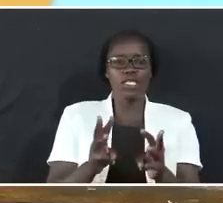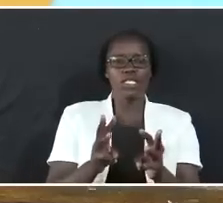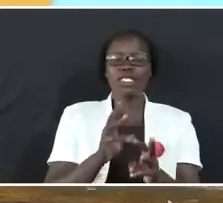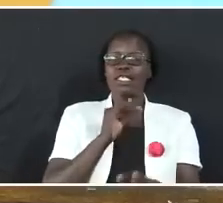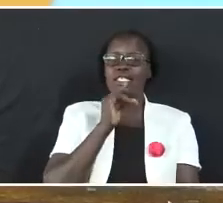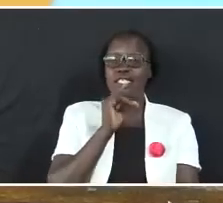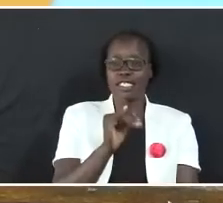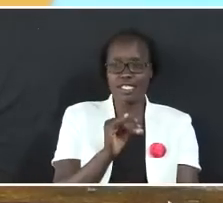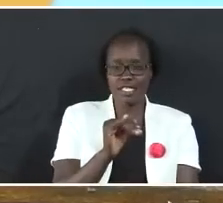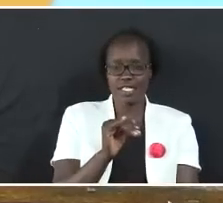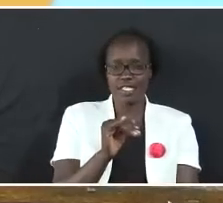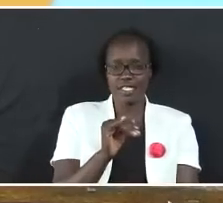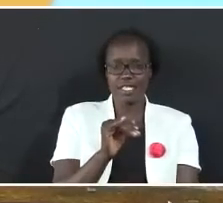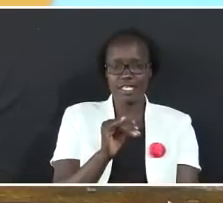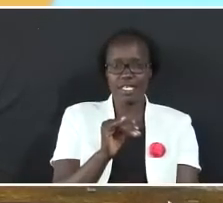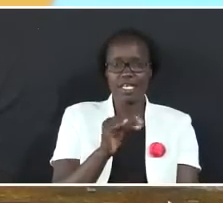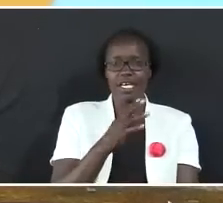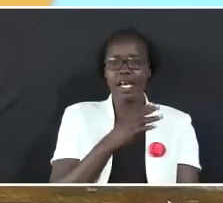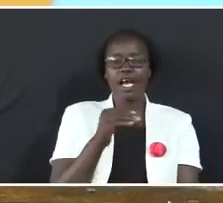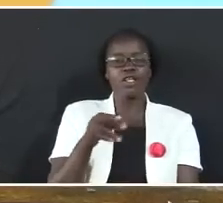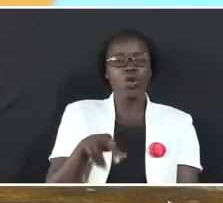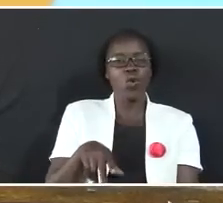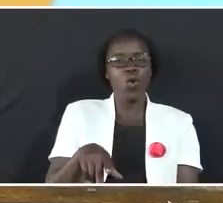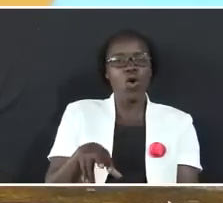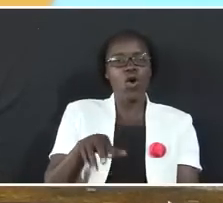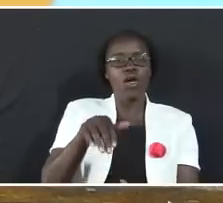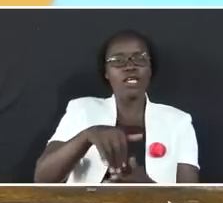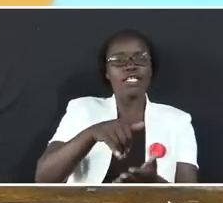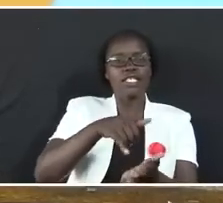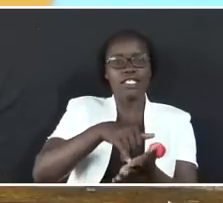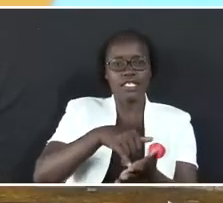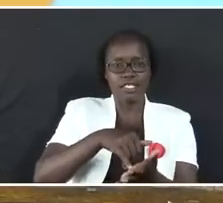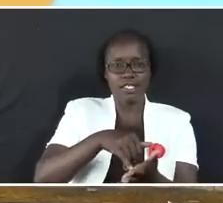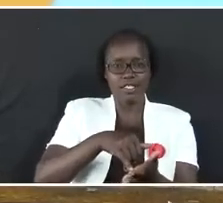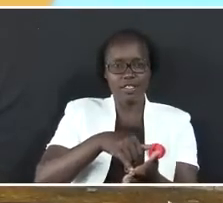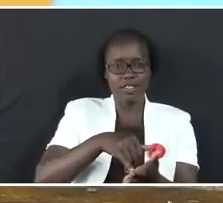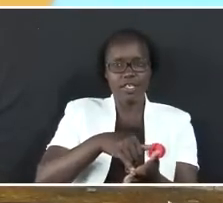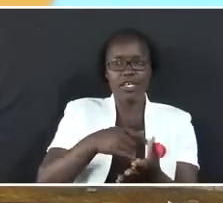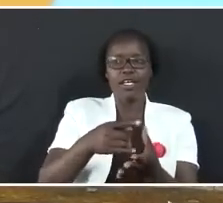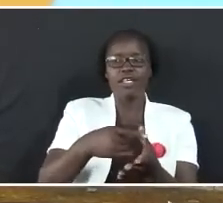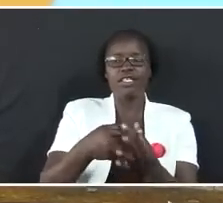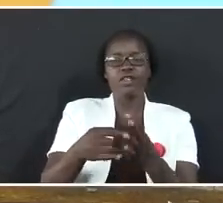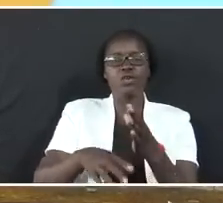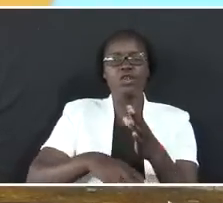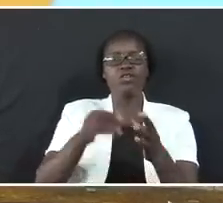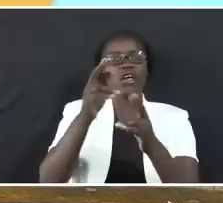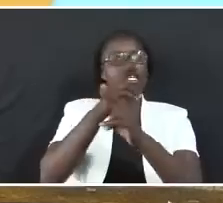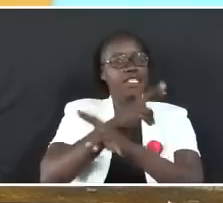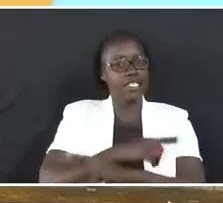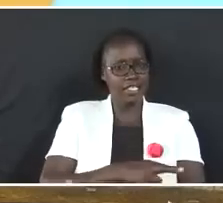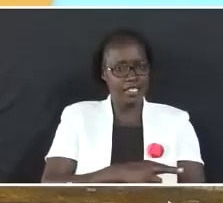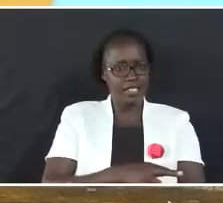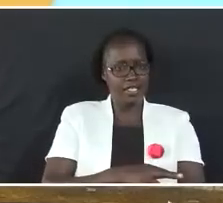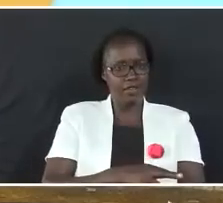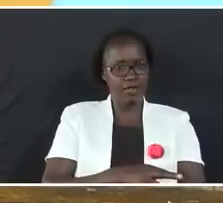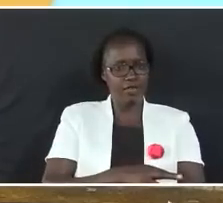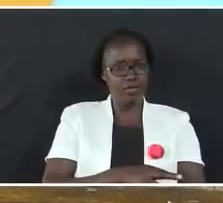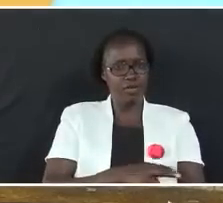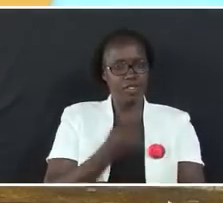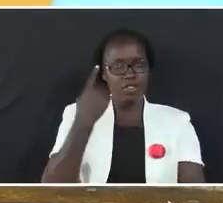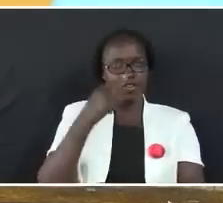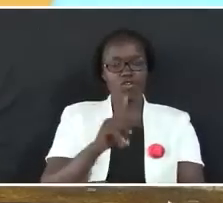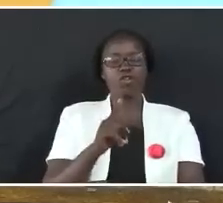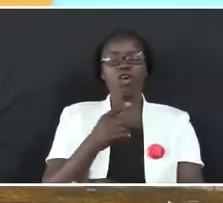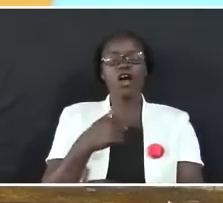is and walk in it. Then we will find rest for